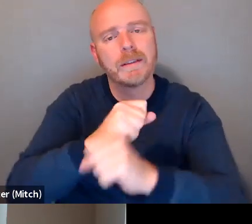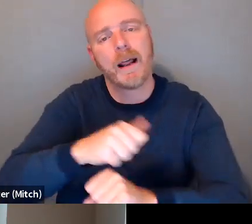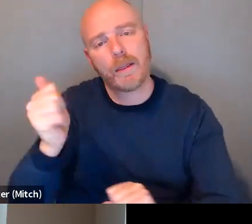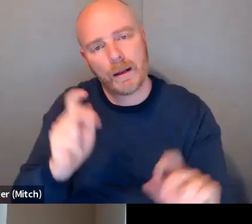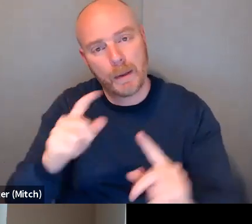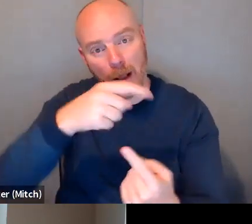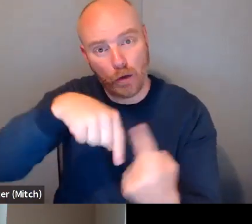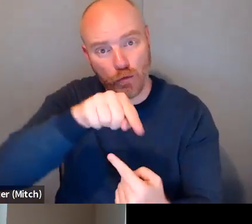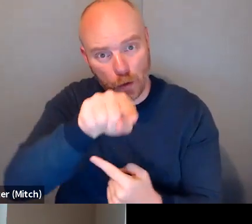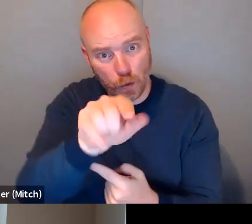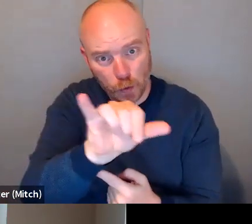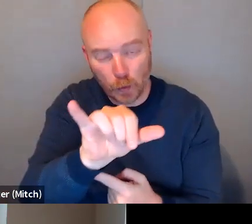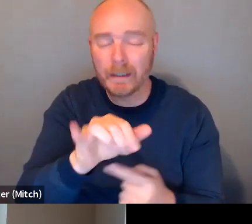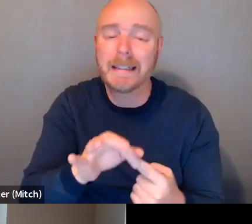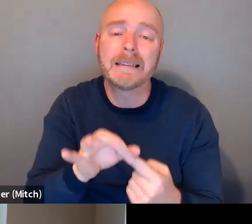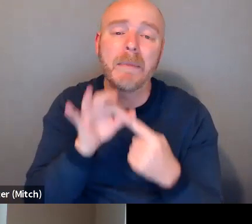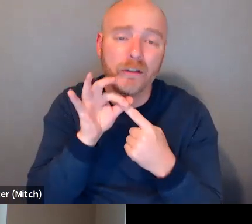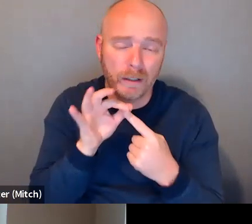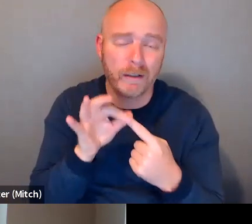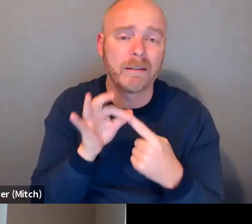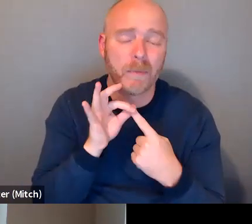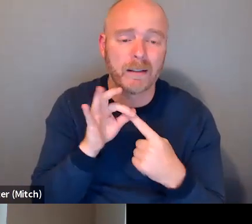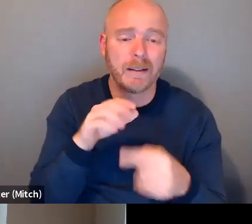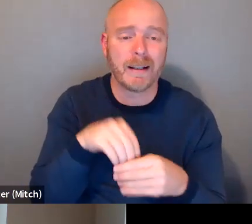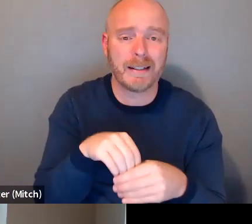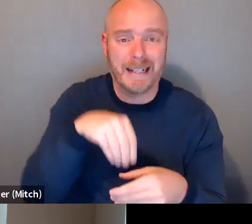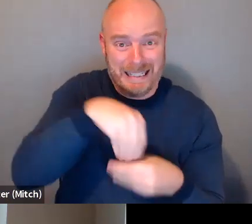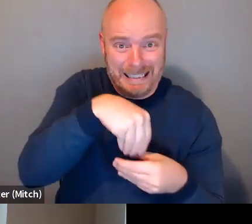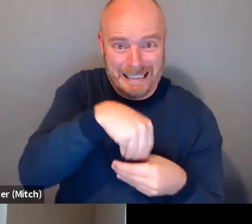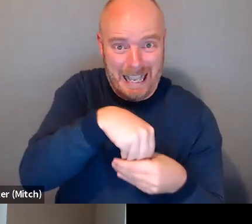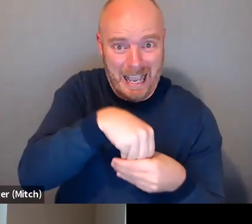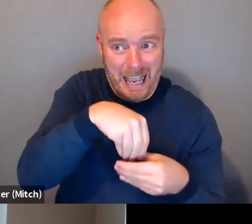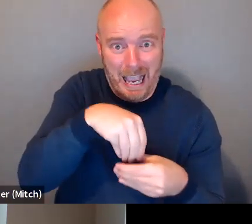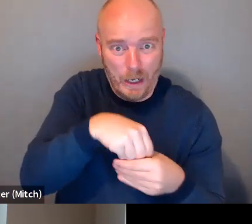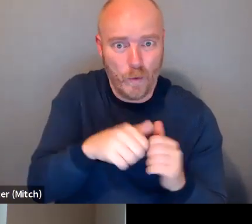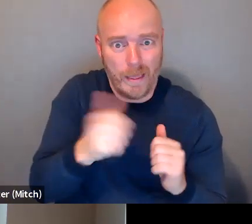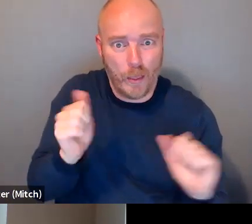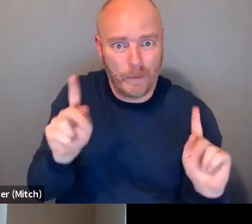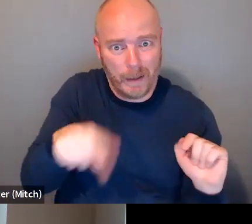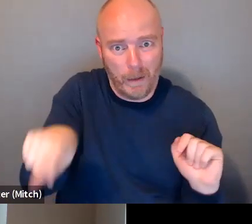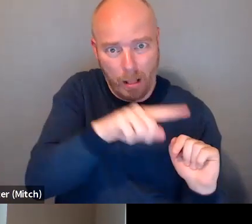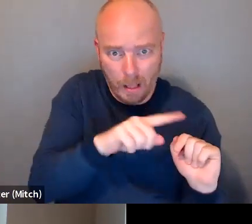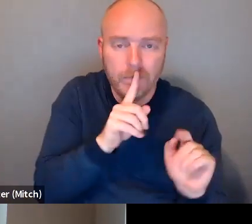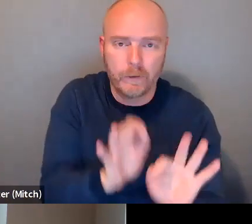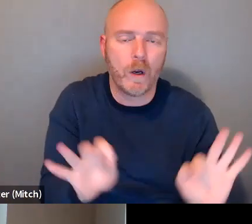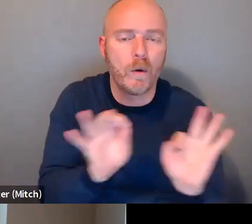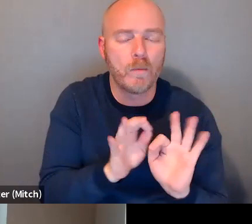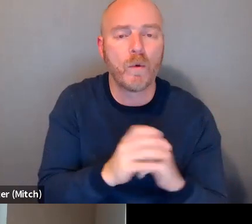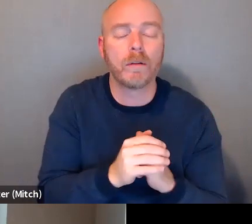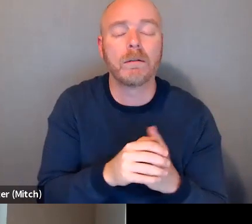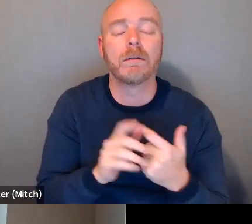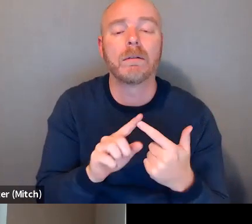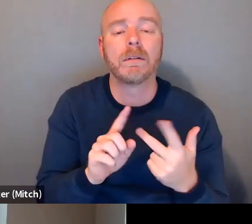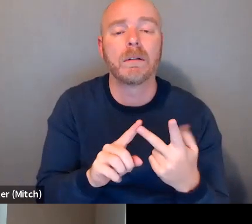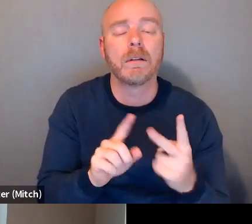others around you, especially in indoor public settings. It's very, very important. Also,